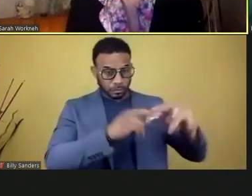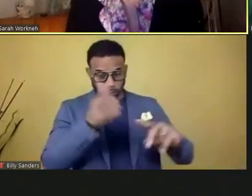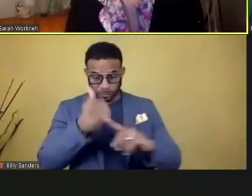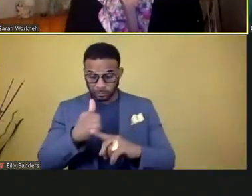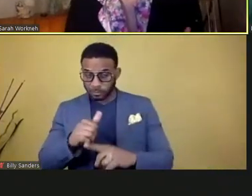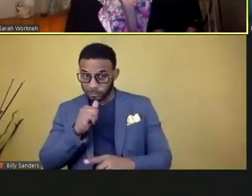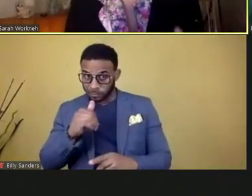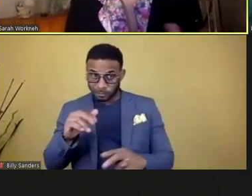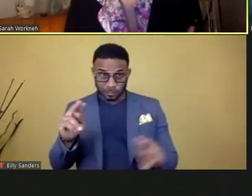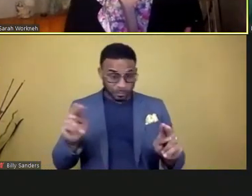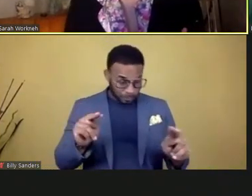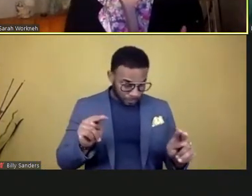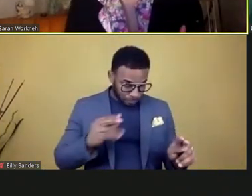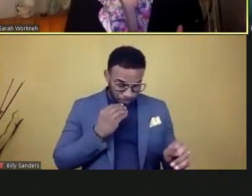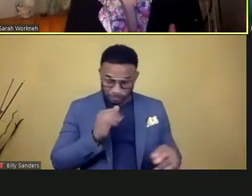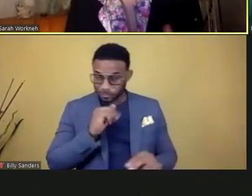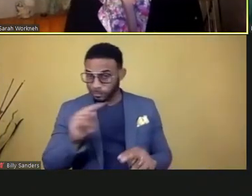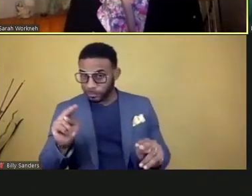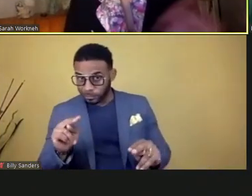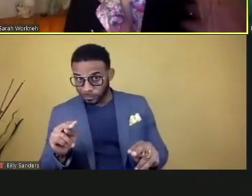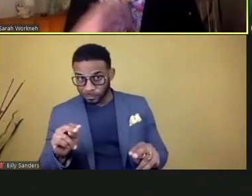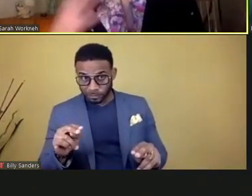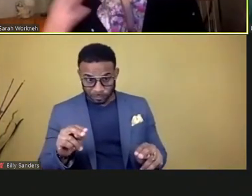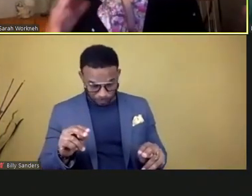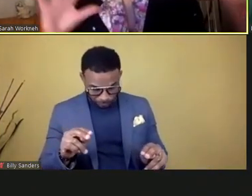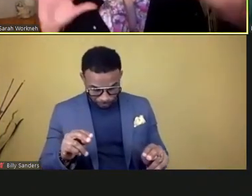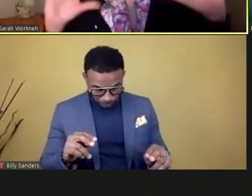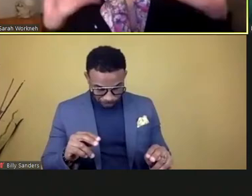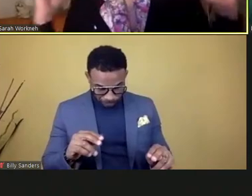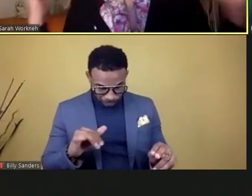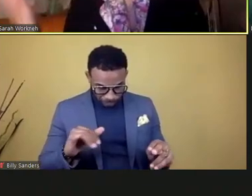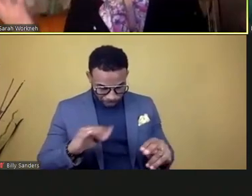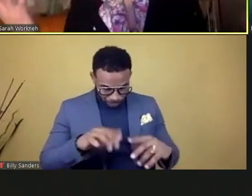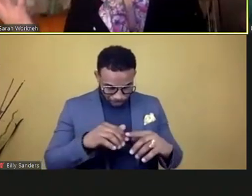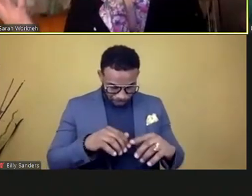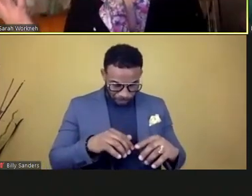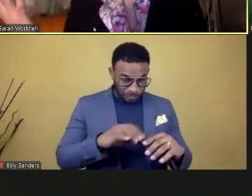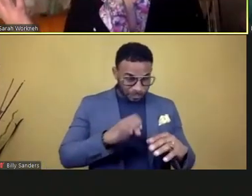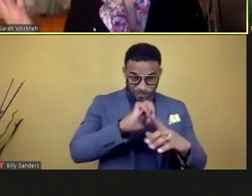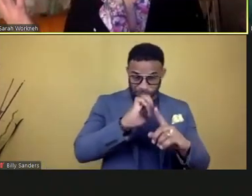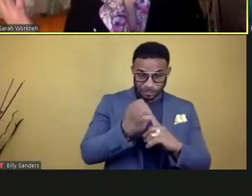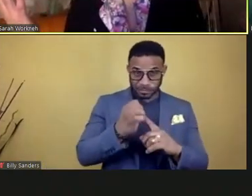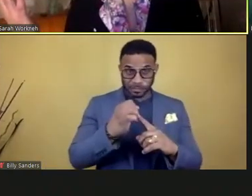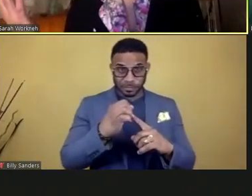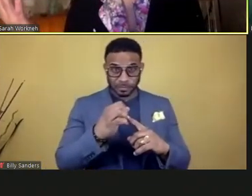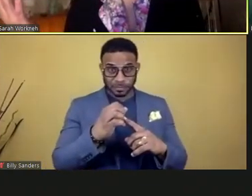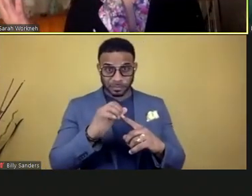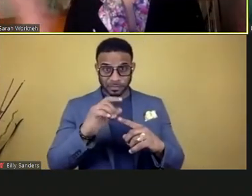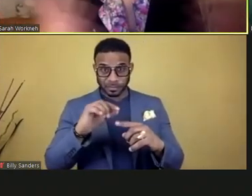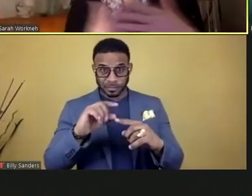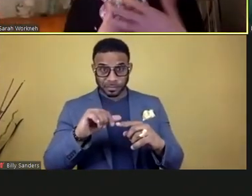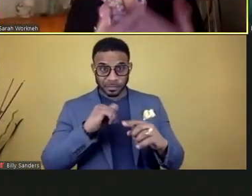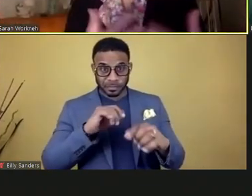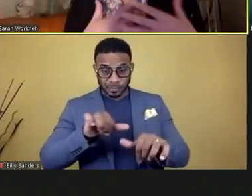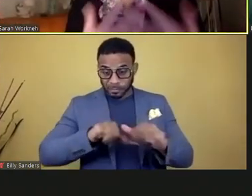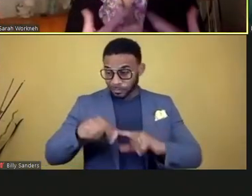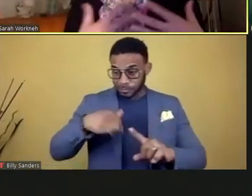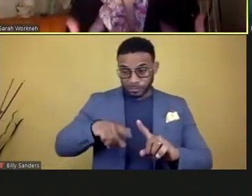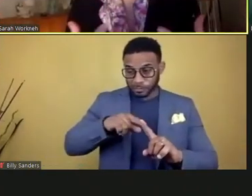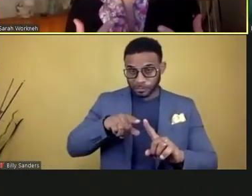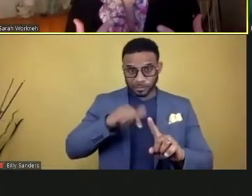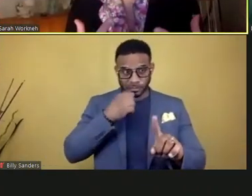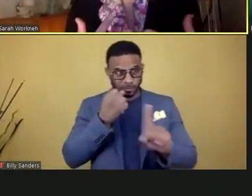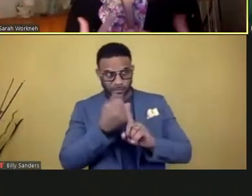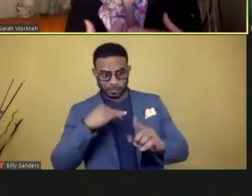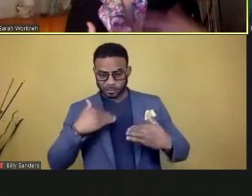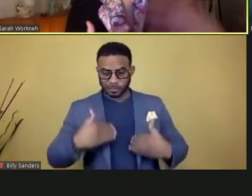aren't neutral, food isn't neutral. Exactly. And if like all of the environmental conditions that surround us actually impact